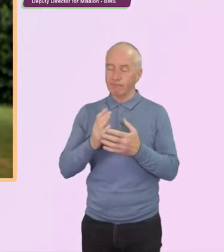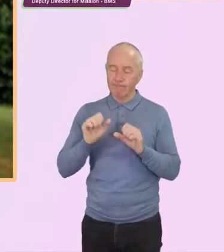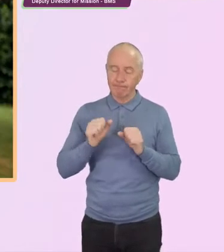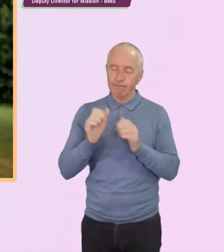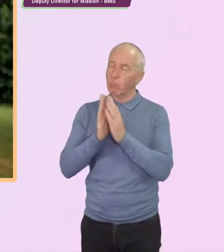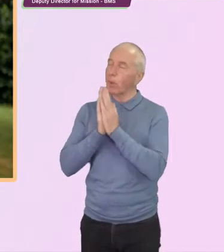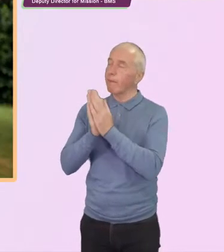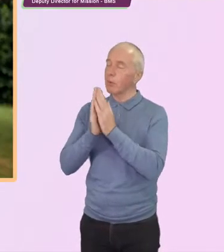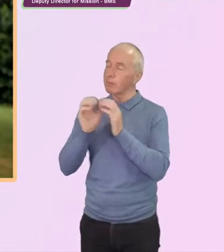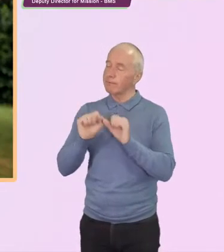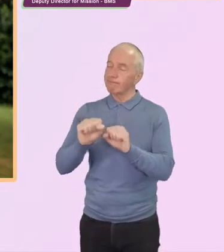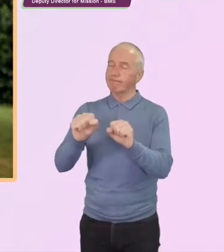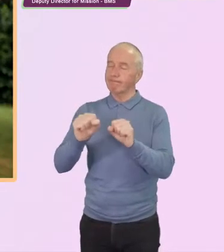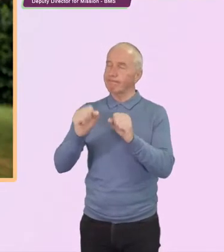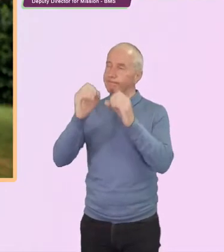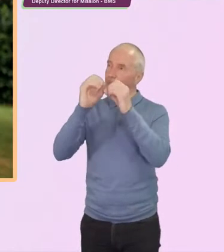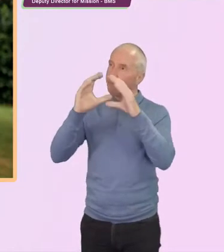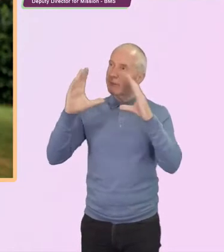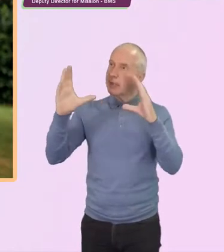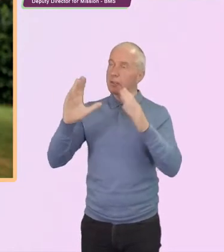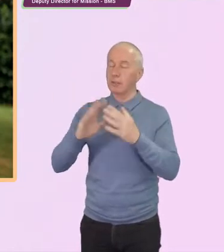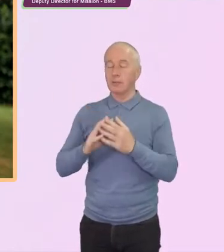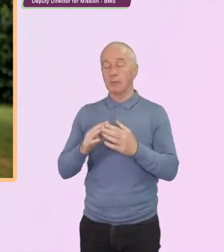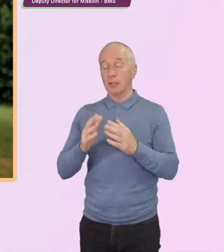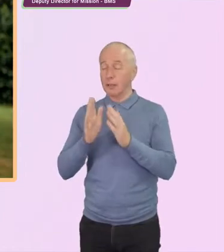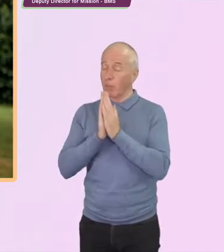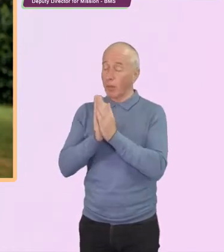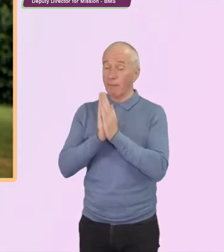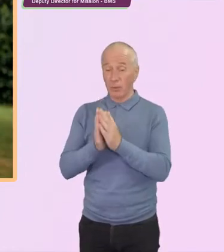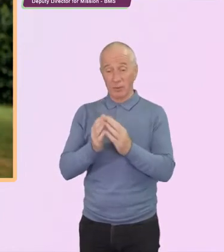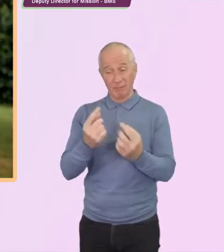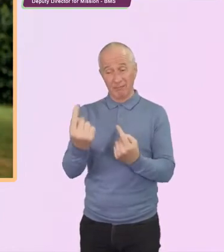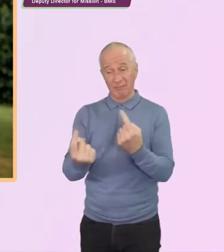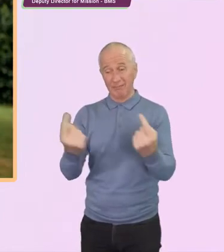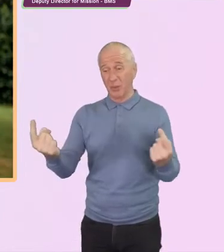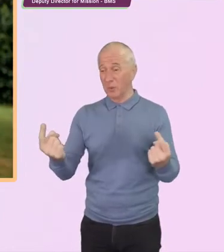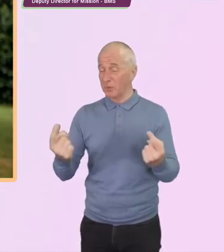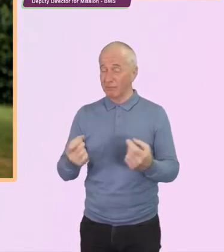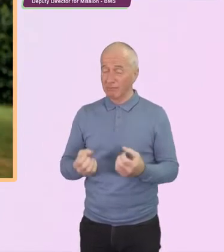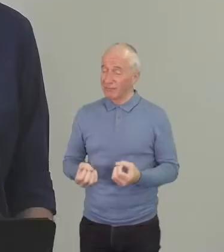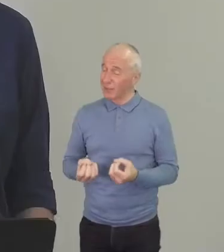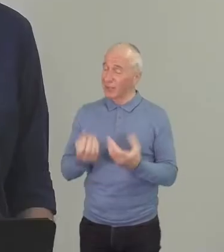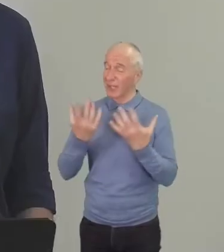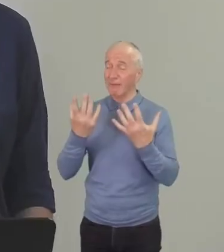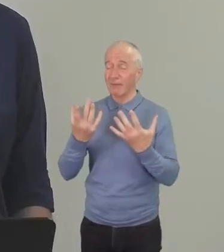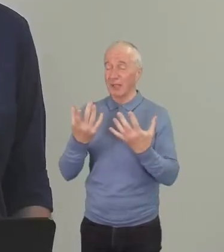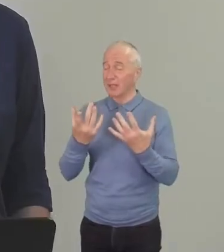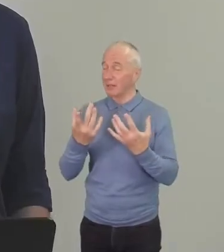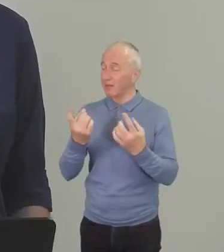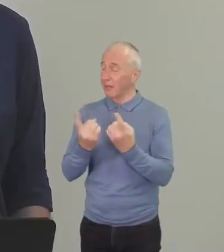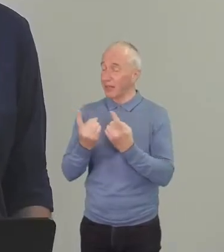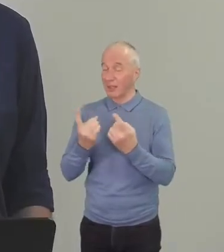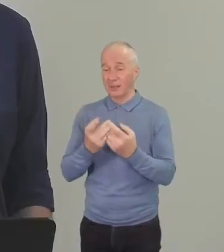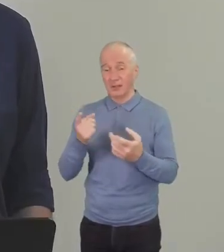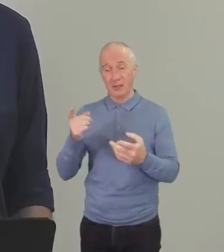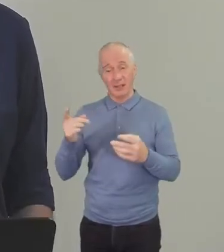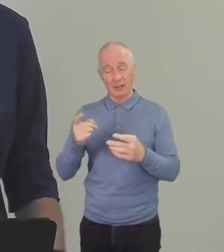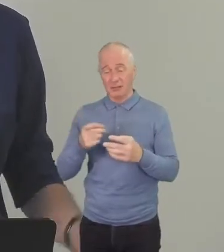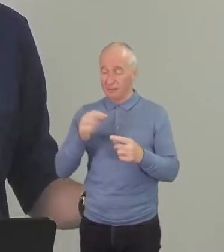you to pray as well for some of these guys who are making sacrifices and doing extraordinary things in extraordinary